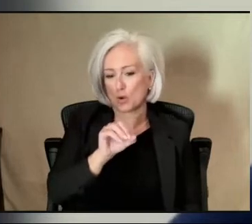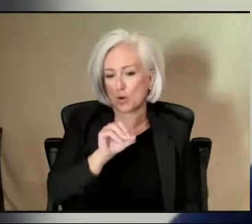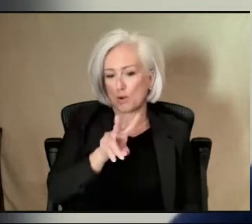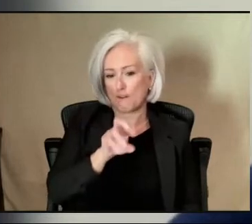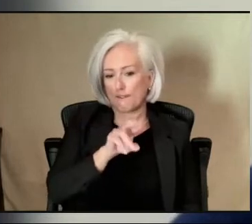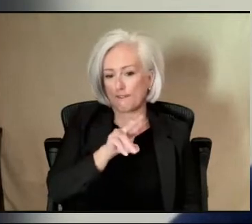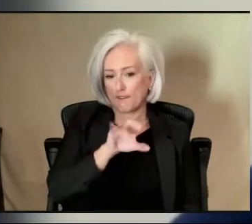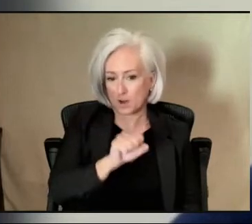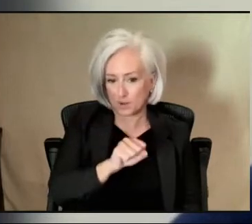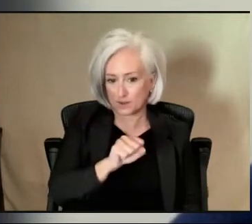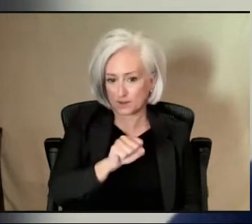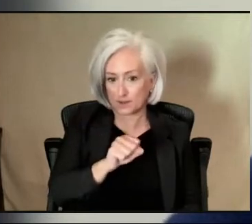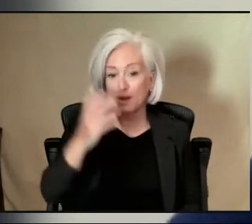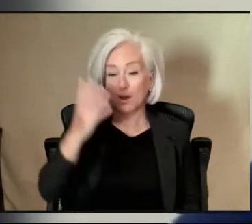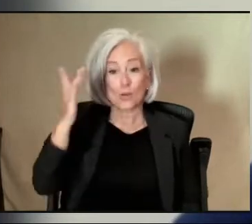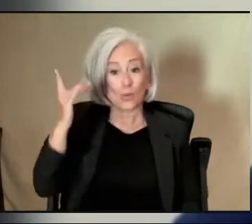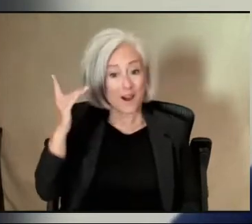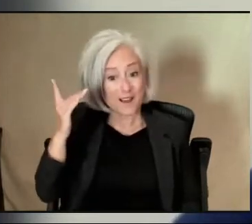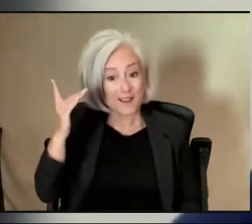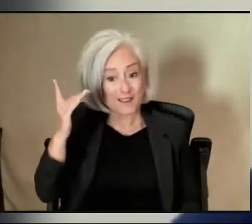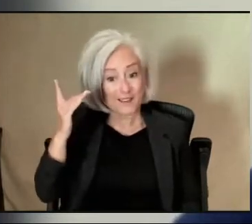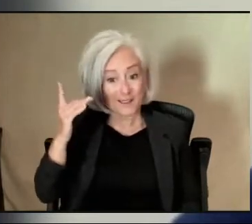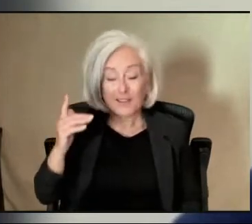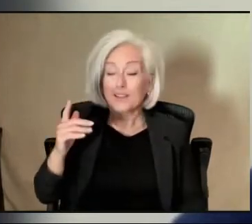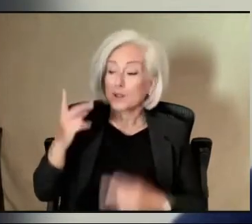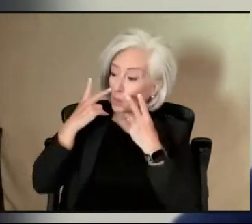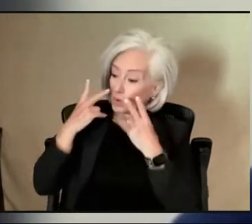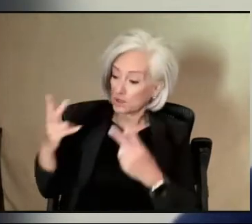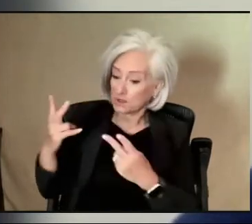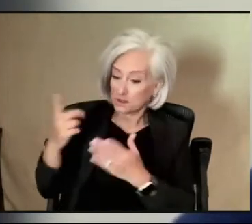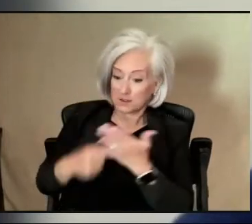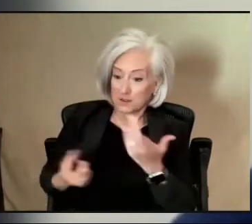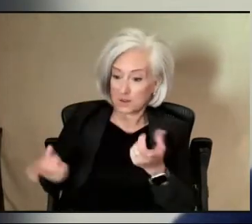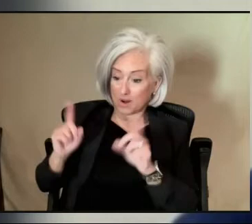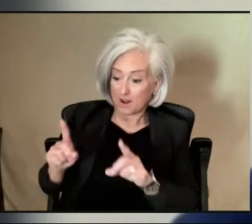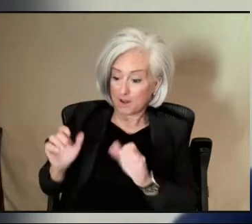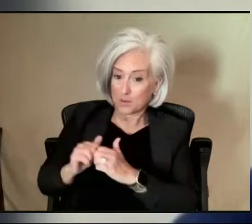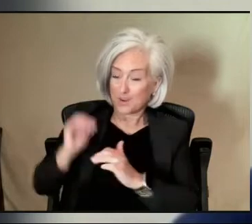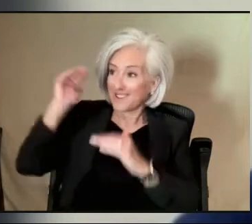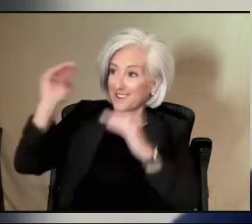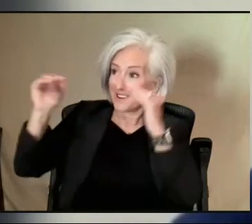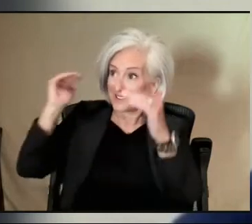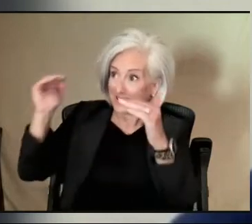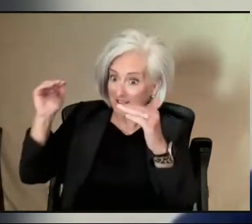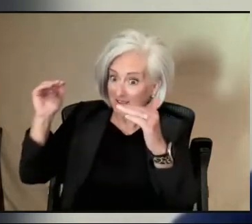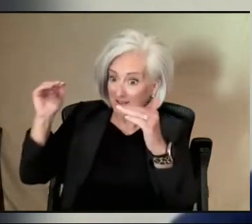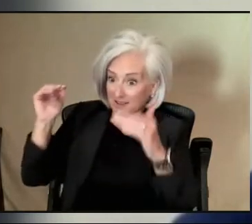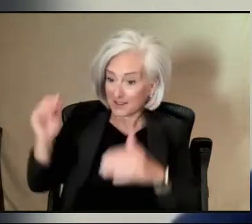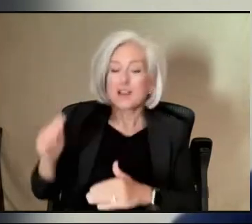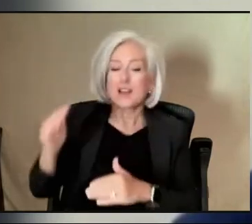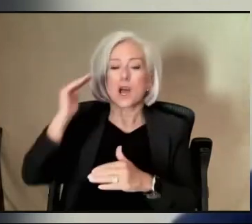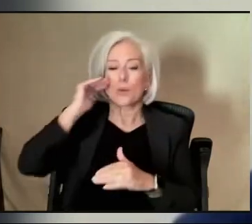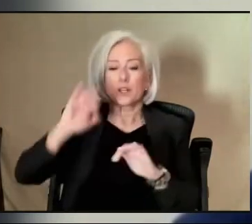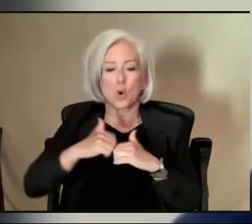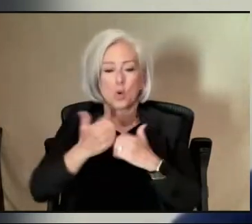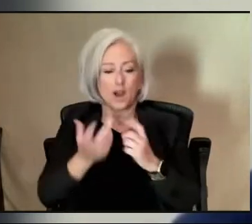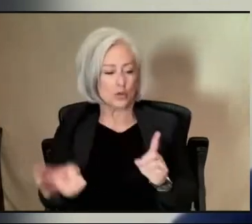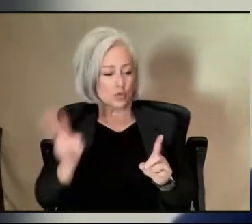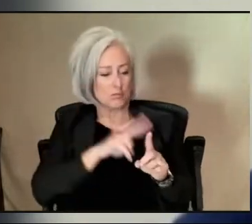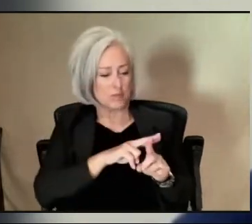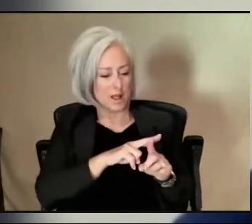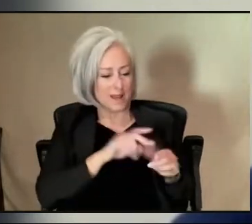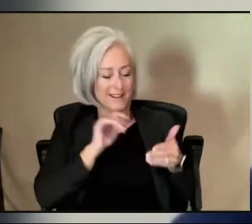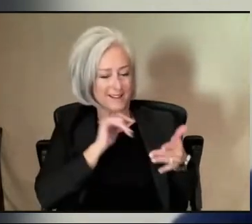signal from the adults, so we can get them performed, the studies performed in a way that is more efficient when we finally get around to doing it. But